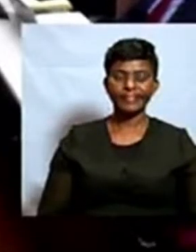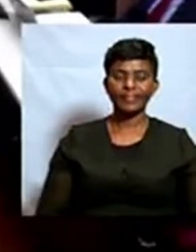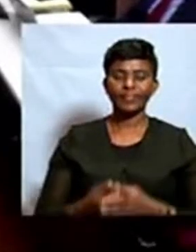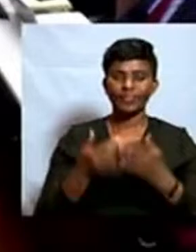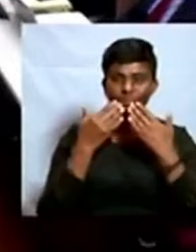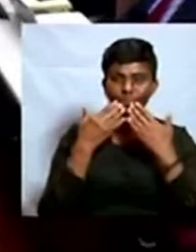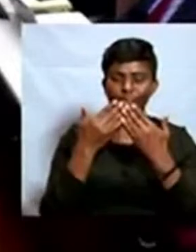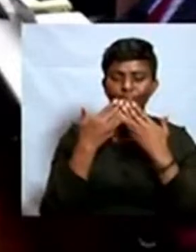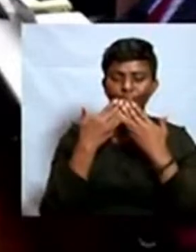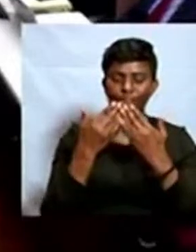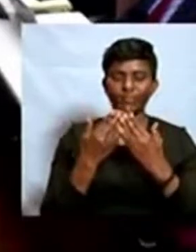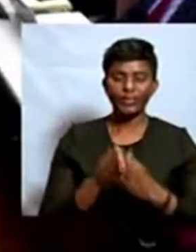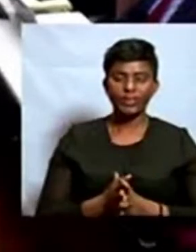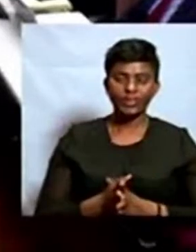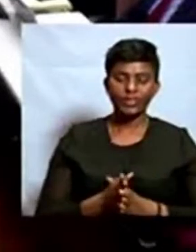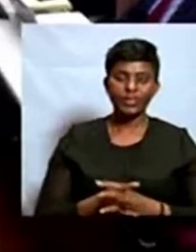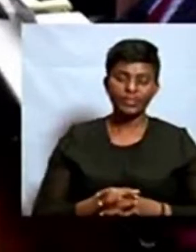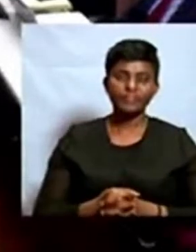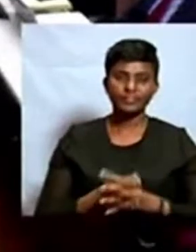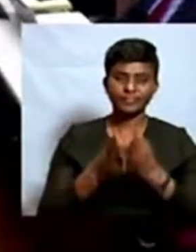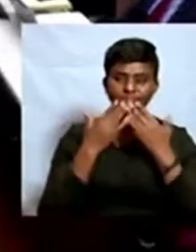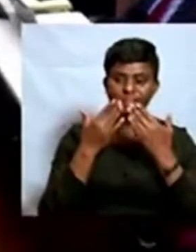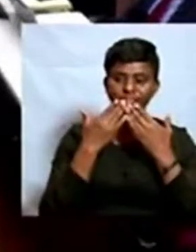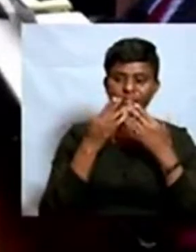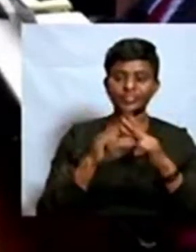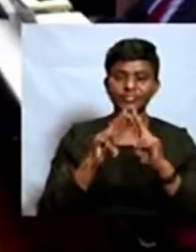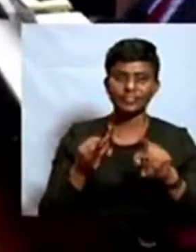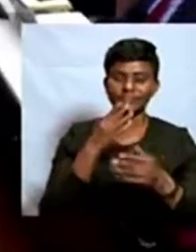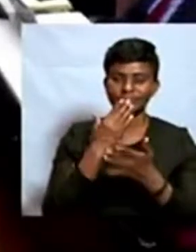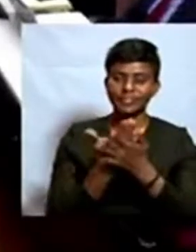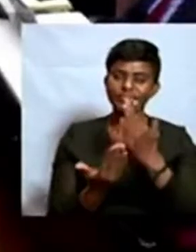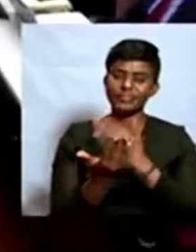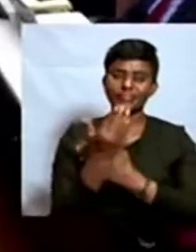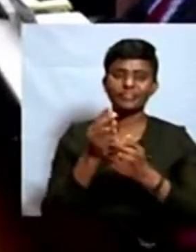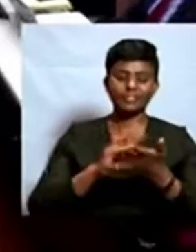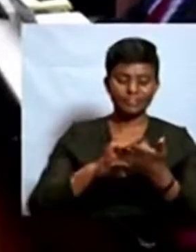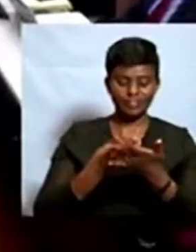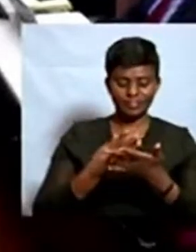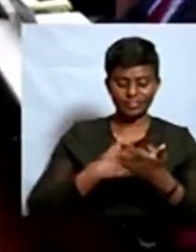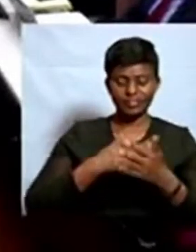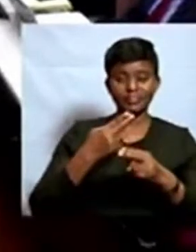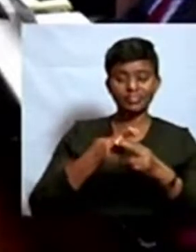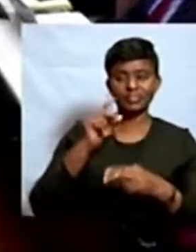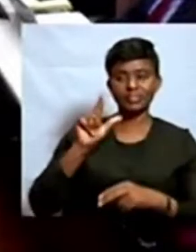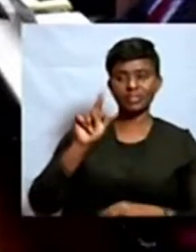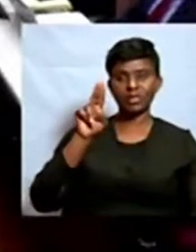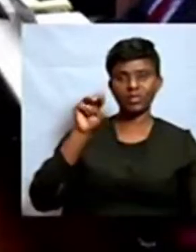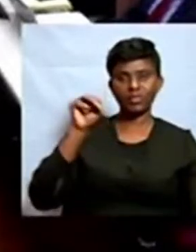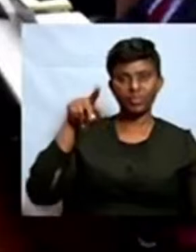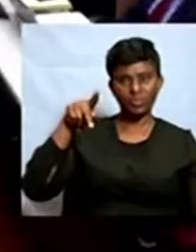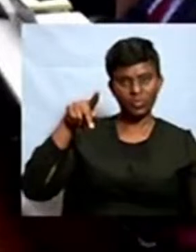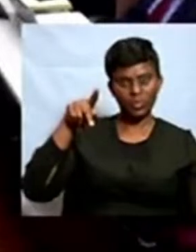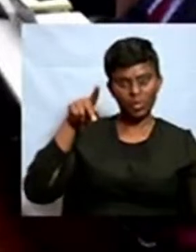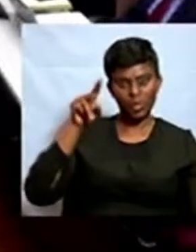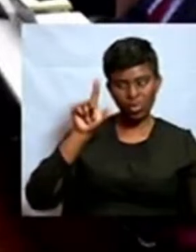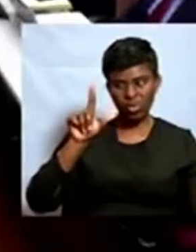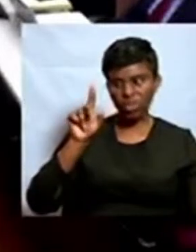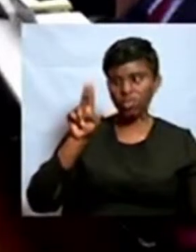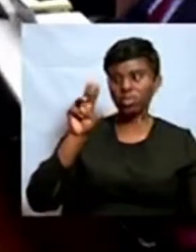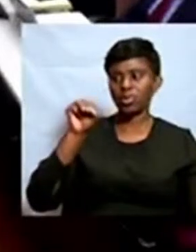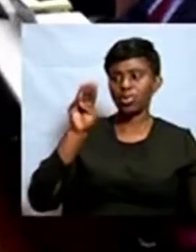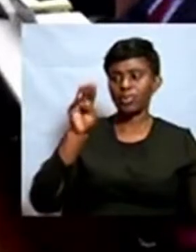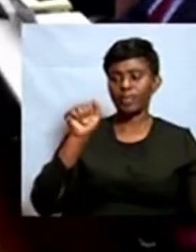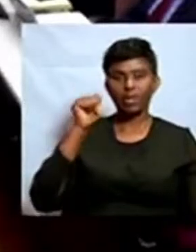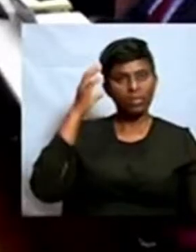Thank you. Thank you, Chair. Good morning, witness. My name is Timothy Lumba from the Office of the Clerk.